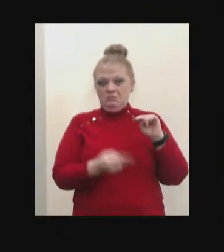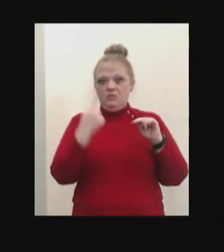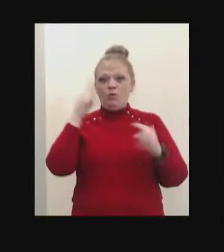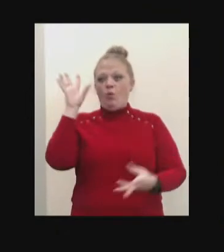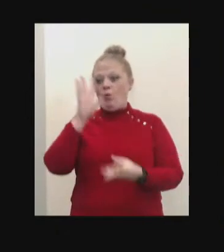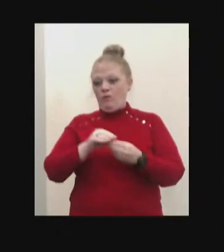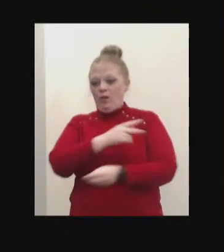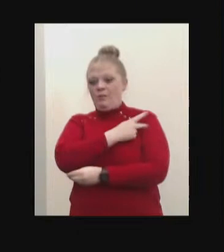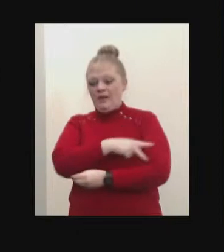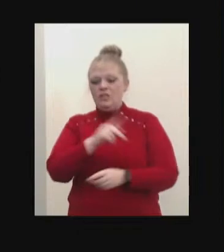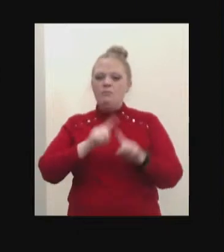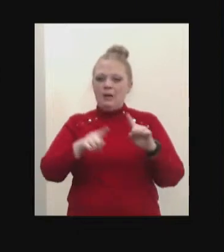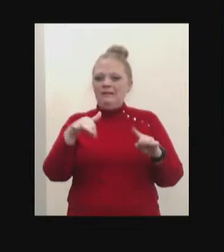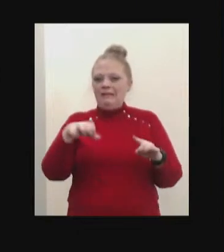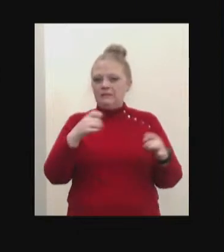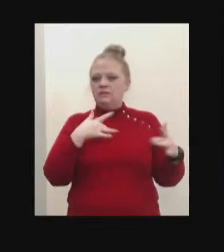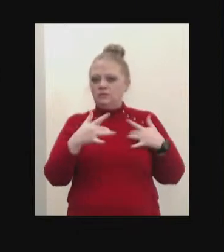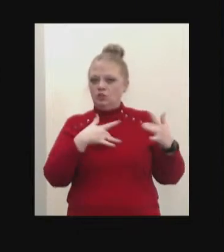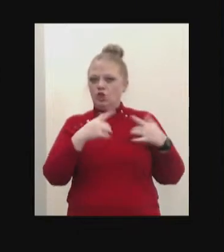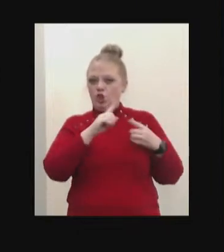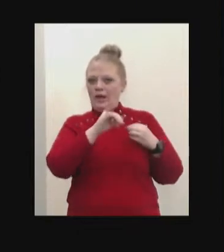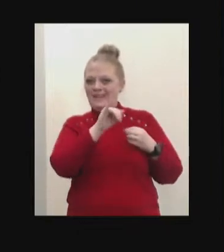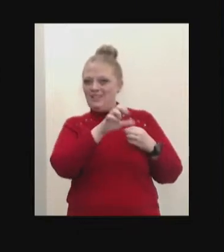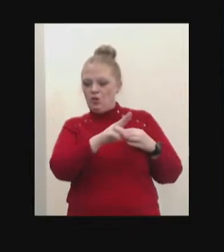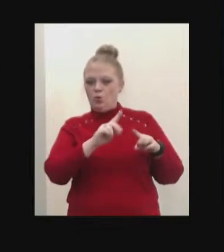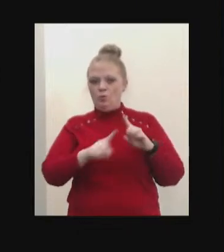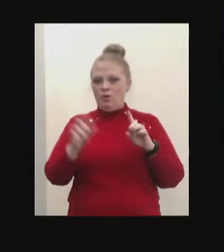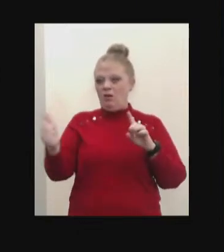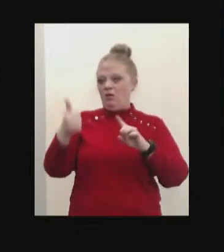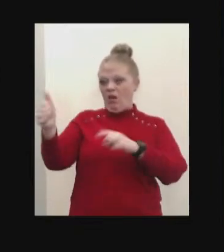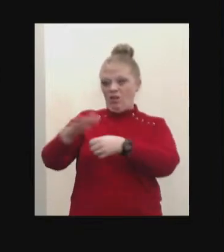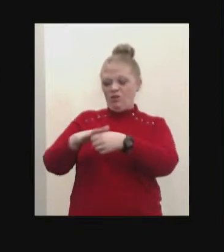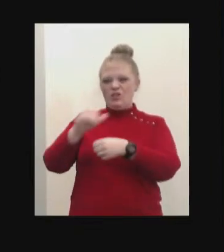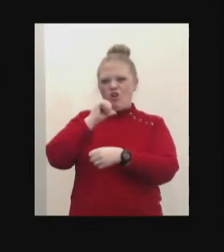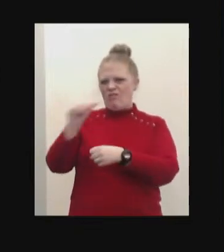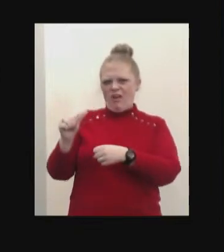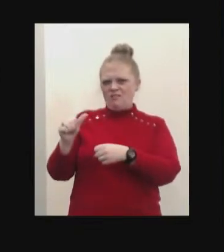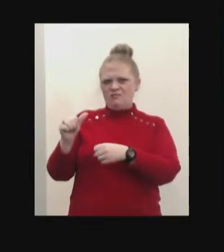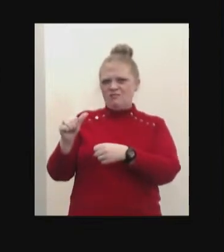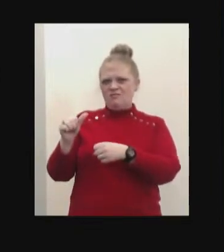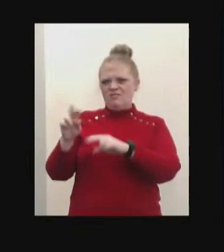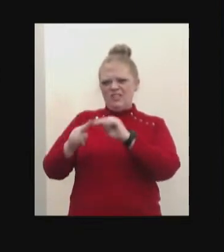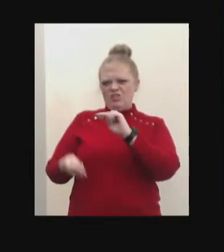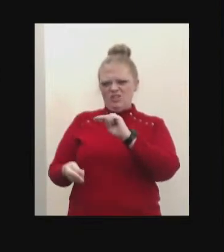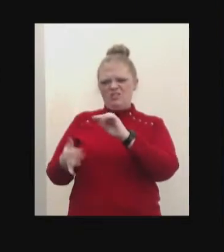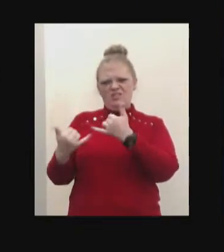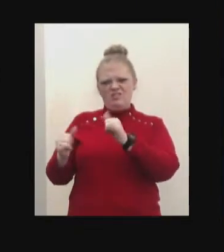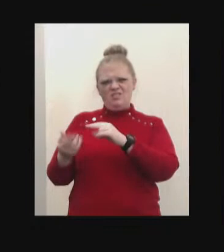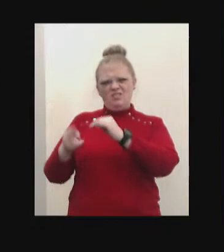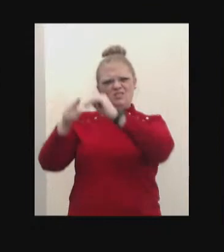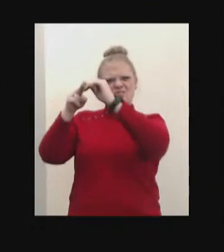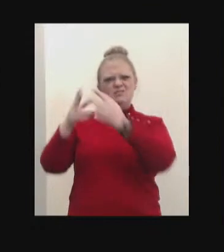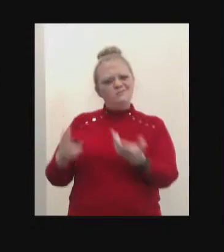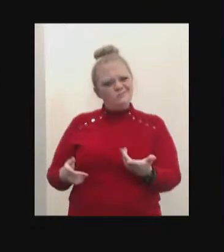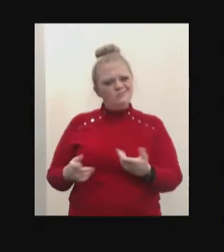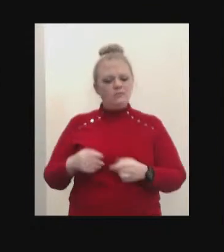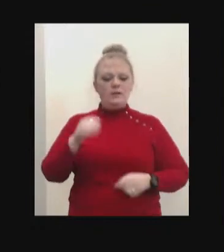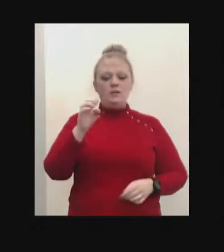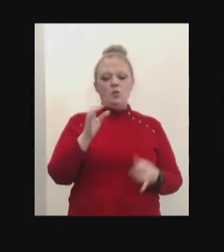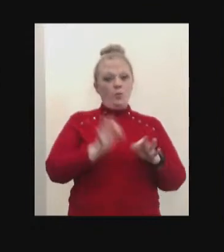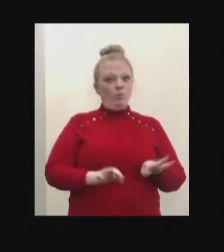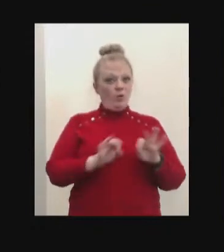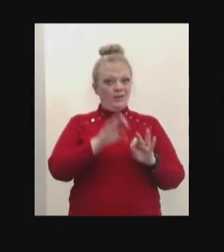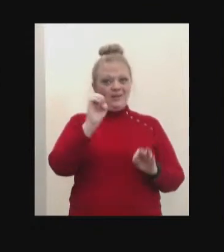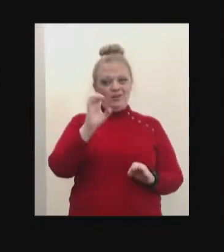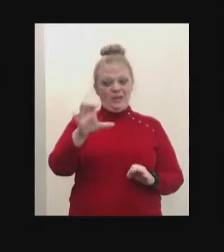the ICUs. But other nearby regions are not decreasing, and in fact, some are still growing. And I think this is important to note because Erie County has had a mask